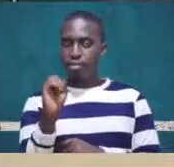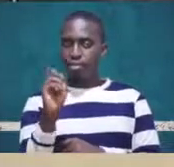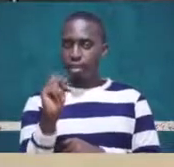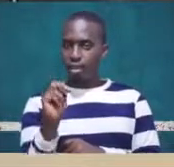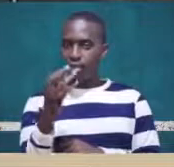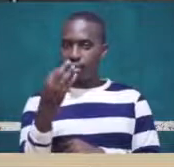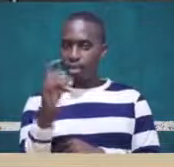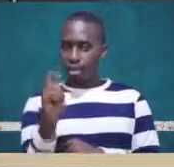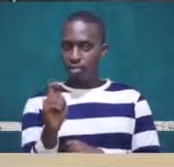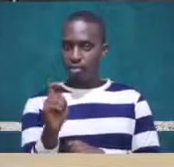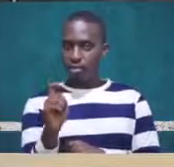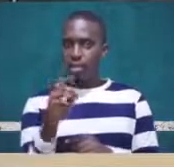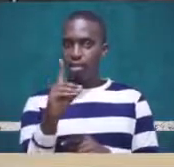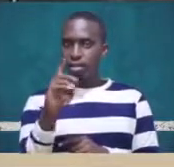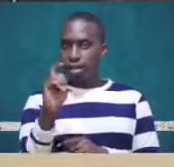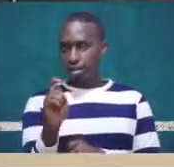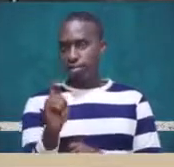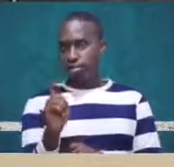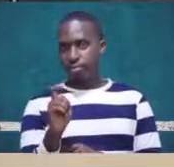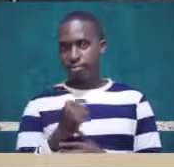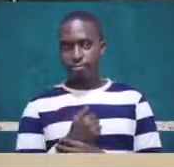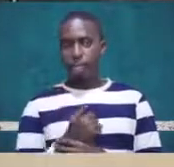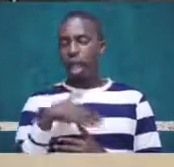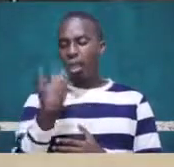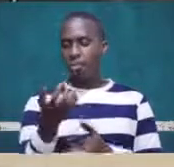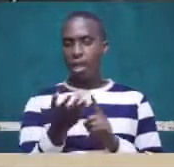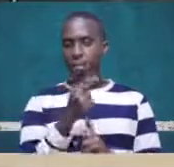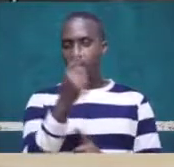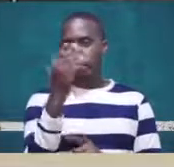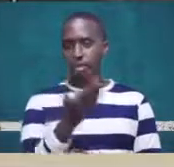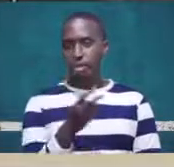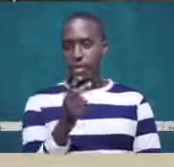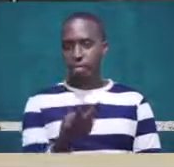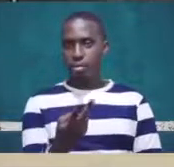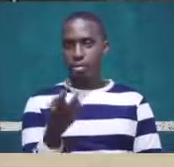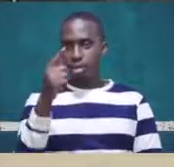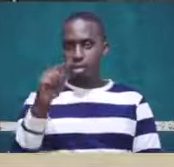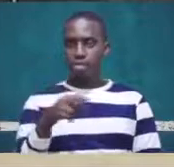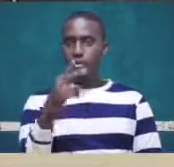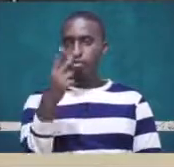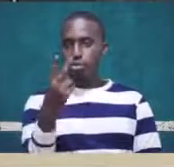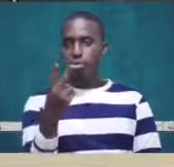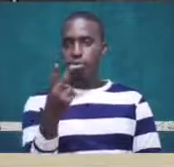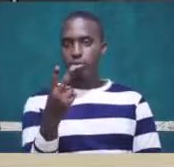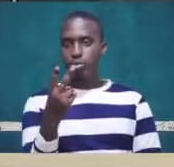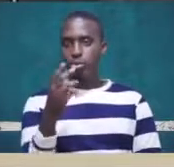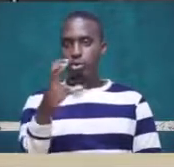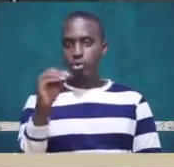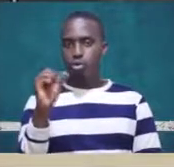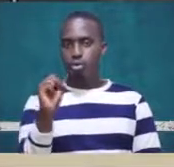sine 3x dx. And I get a half integral of 2